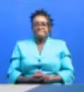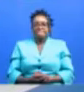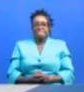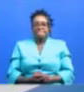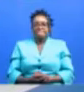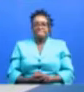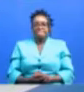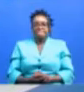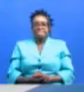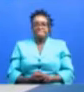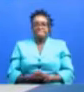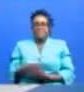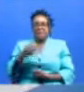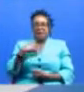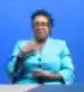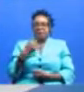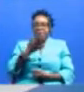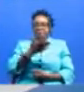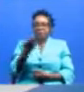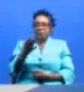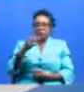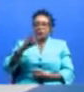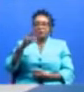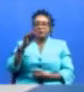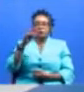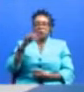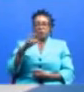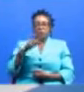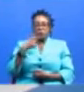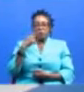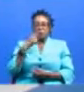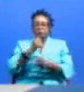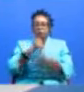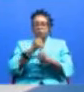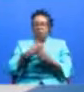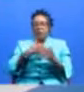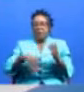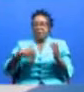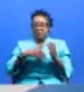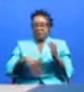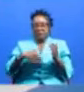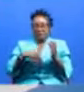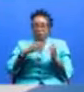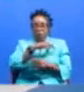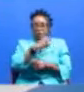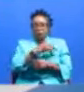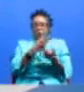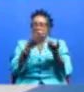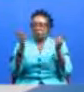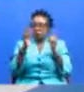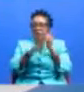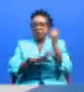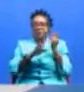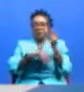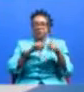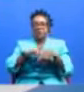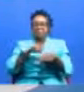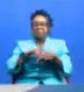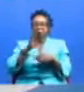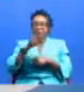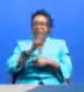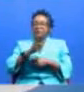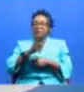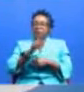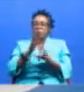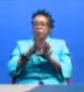Uncertainty looms for thousands of renal patients who undergo dialysis in private hospitals across the country after the facilities threatened to